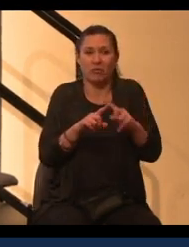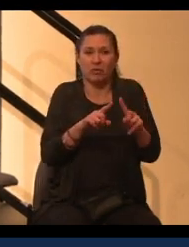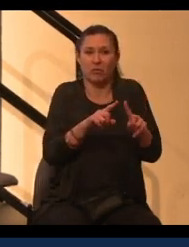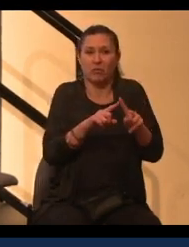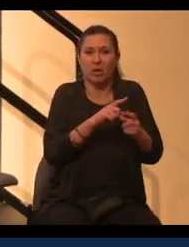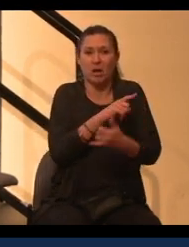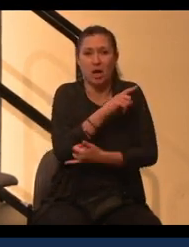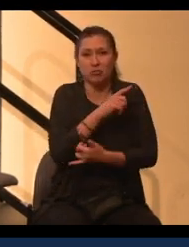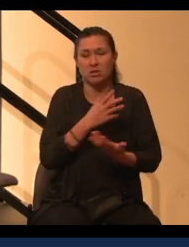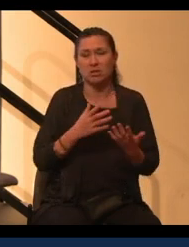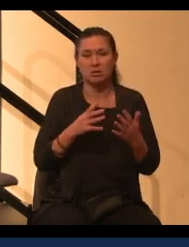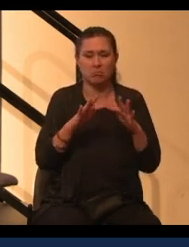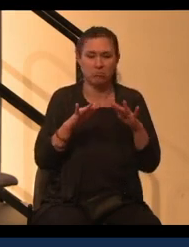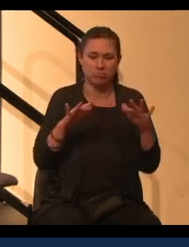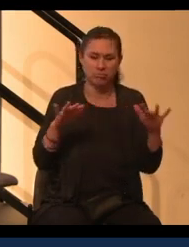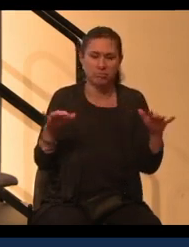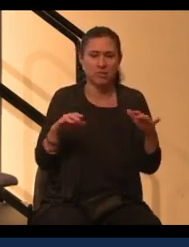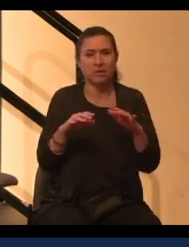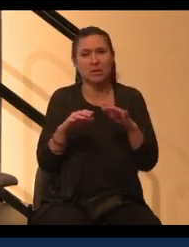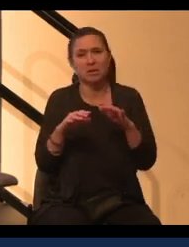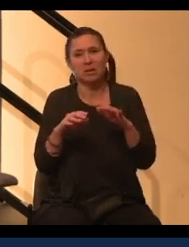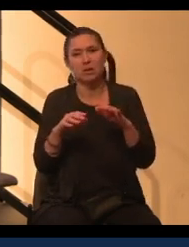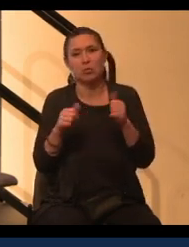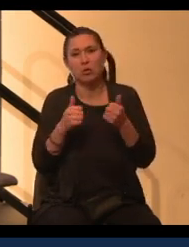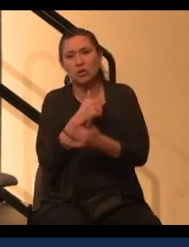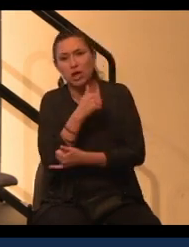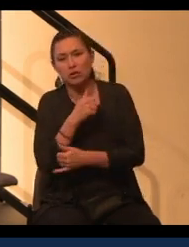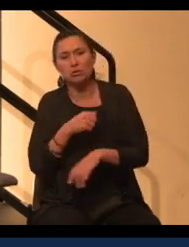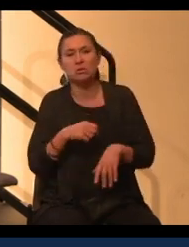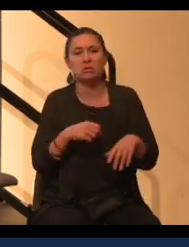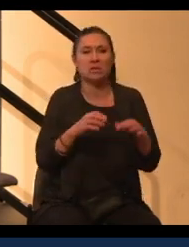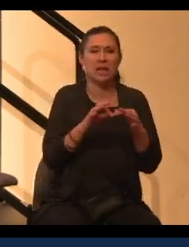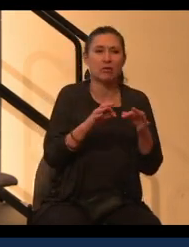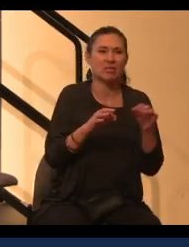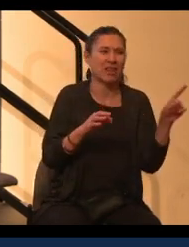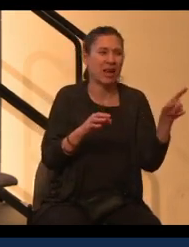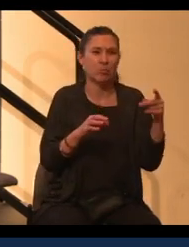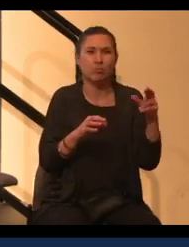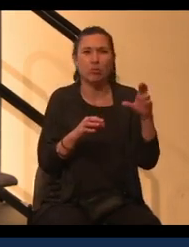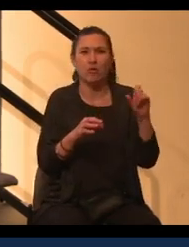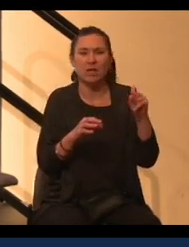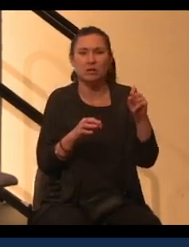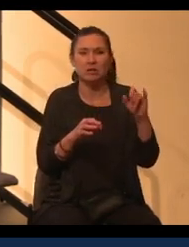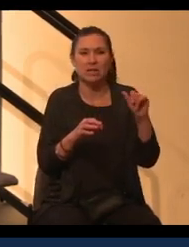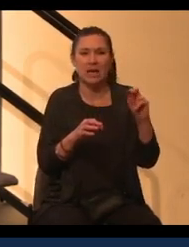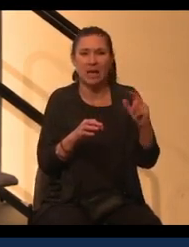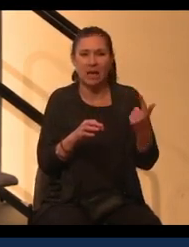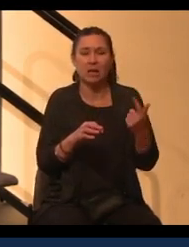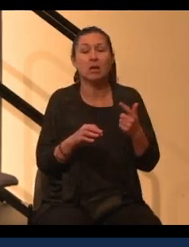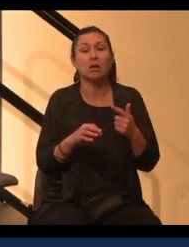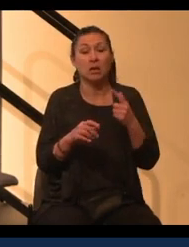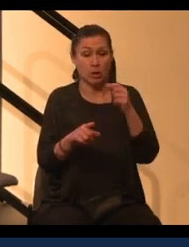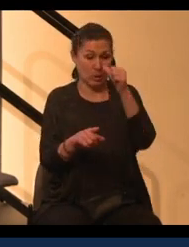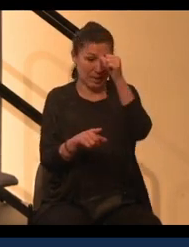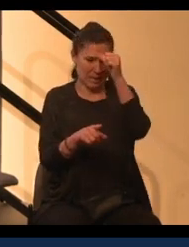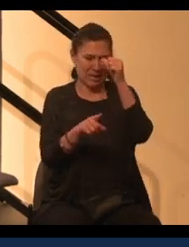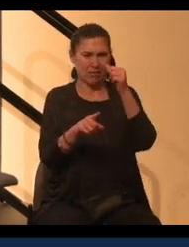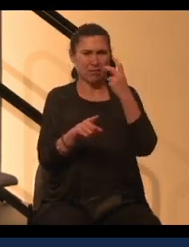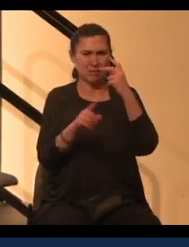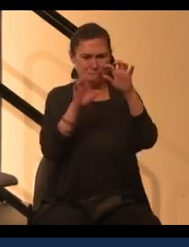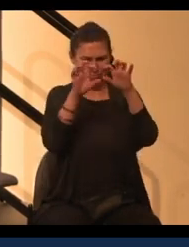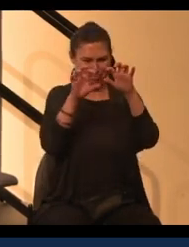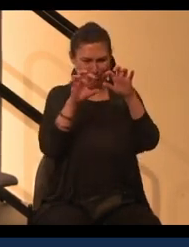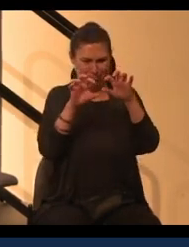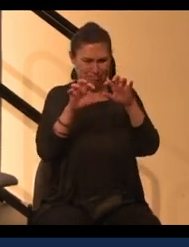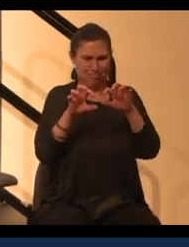of location, diversity of language, just like what Provost Yang mentioned. Within India, he showed you the map of, there's hundreds